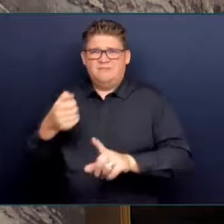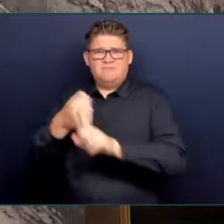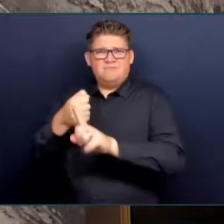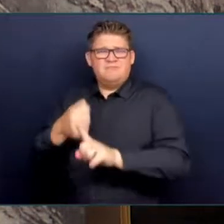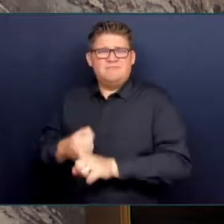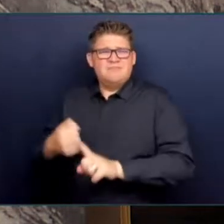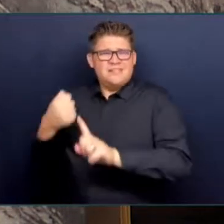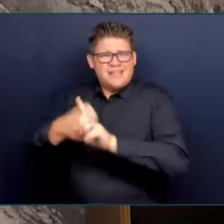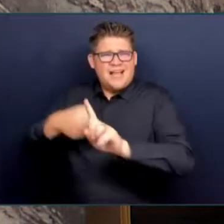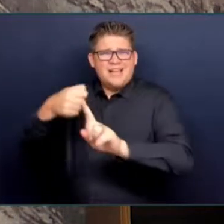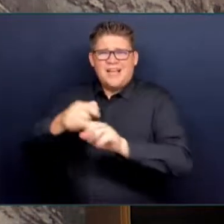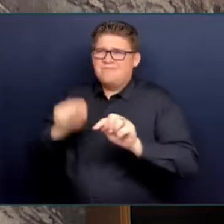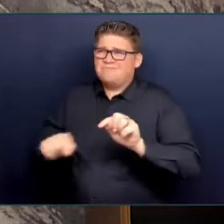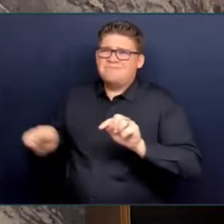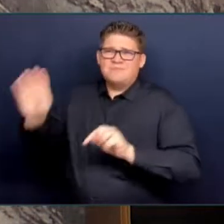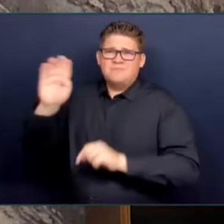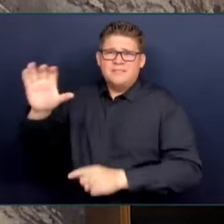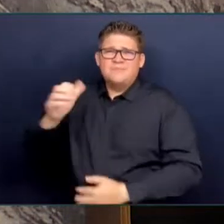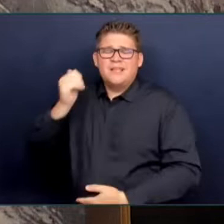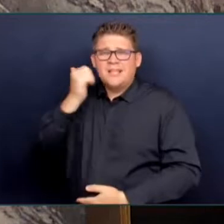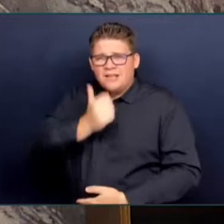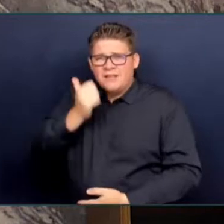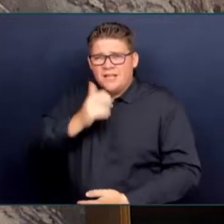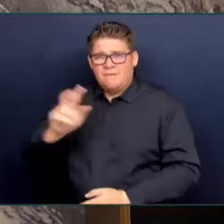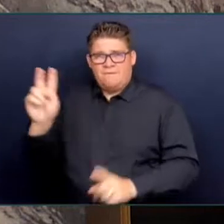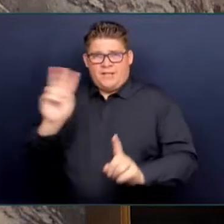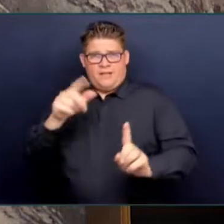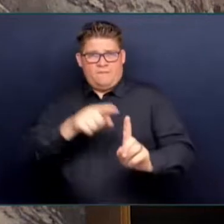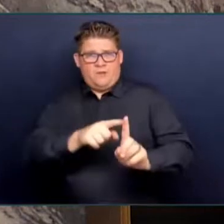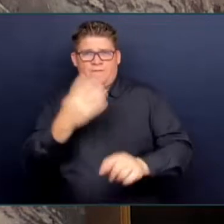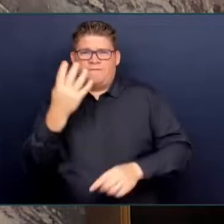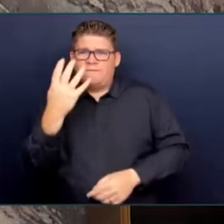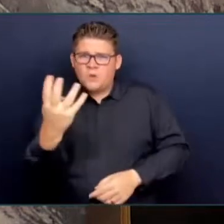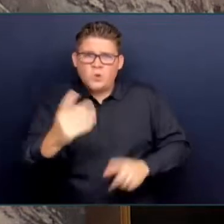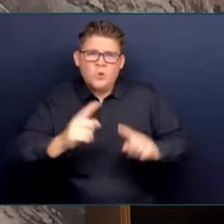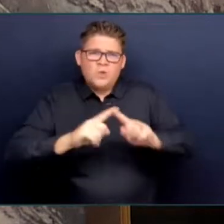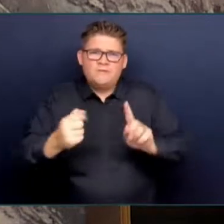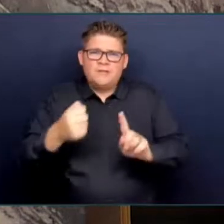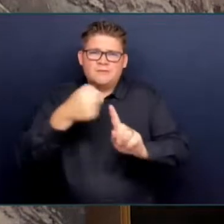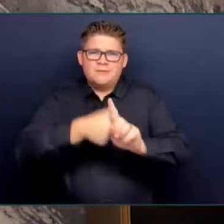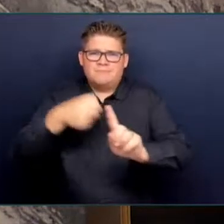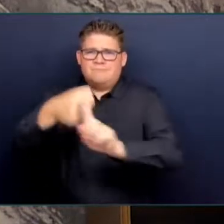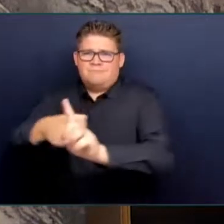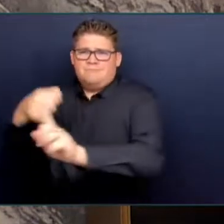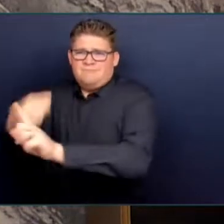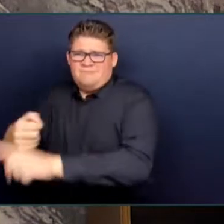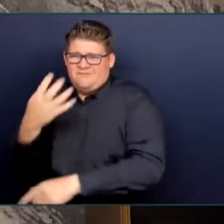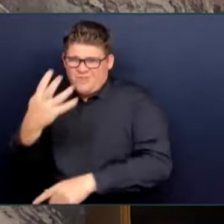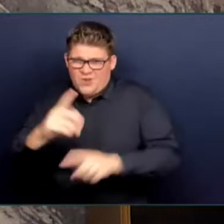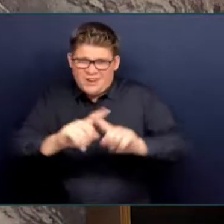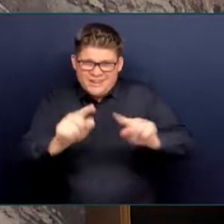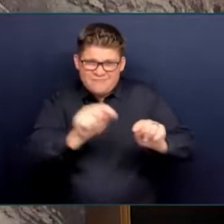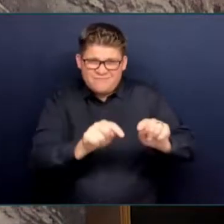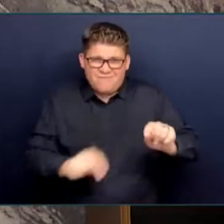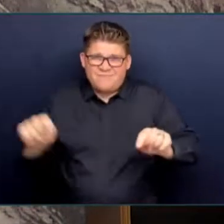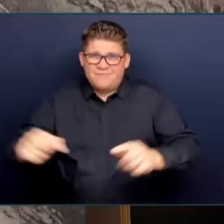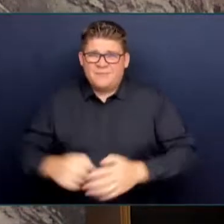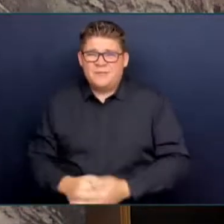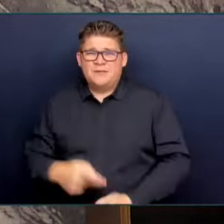alone. They're taking place in Prince George and Kamloops, Nanaimo, and steps away from this